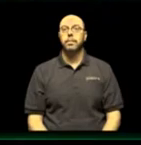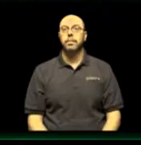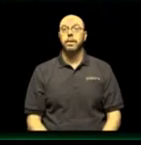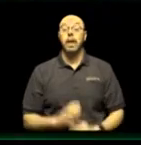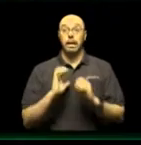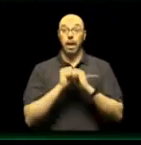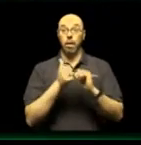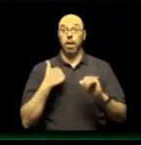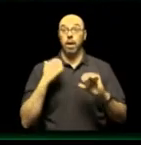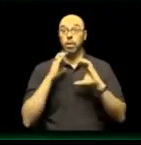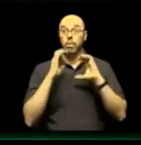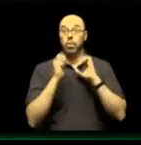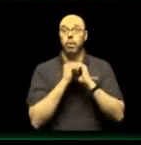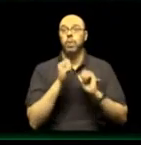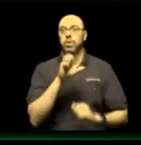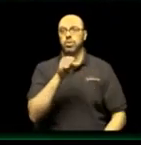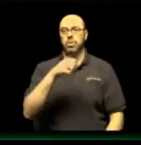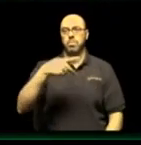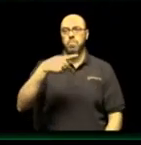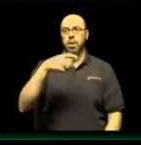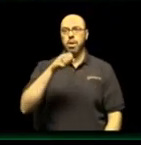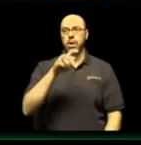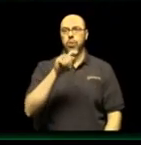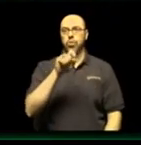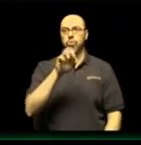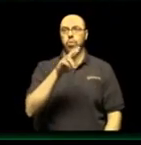I communicate with the spotter, I have a